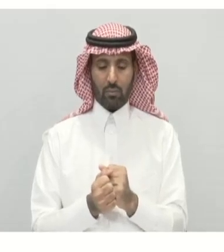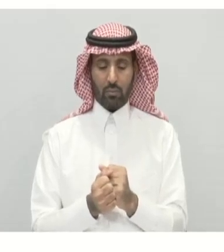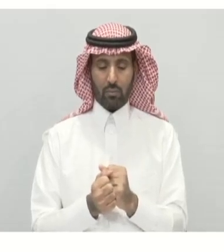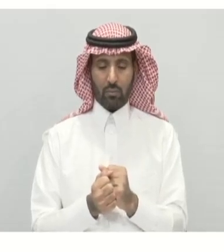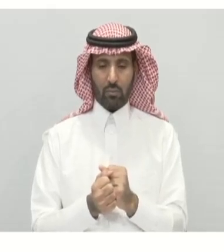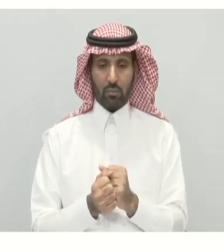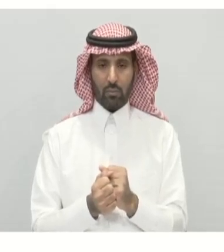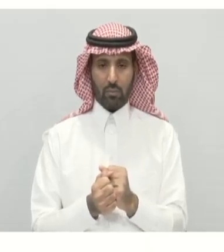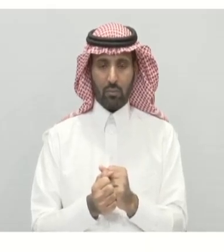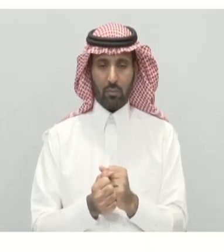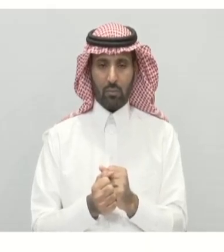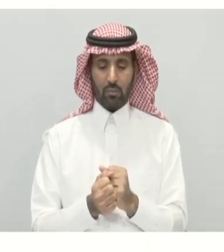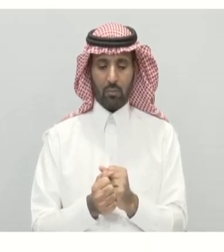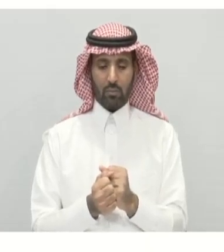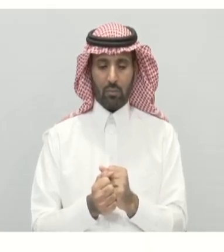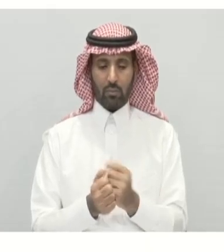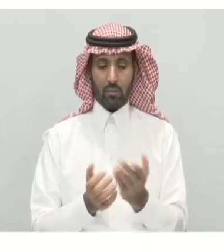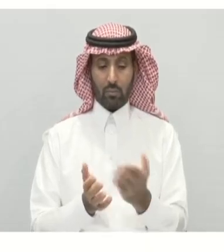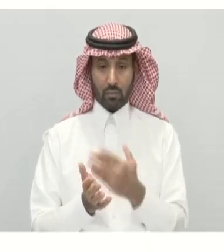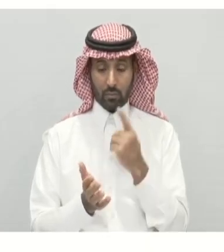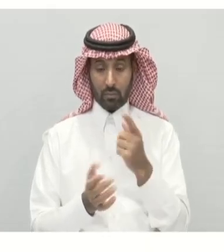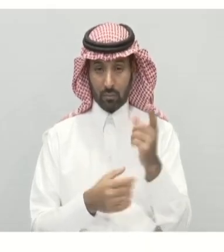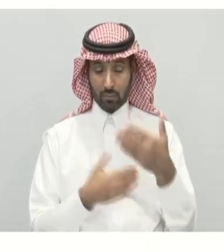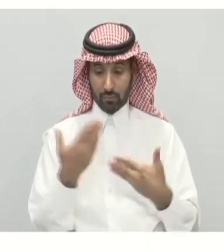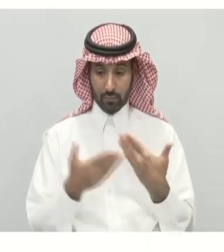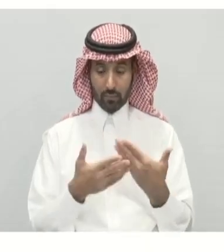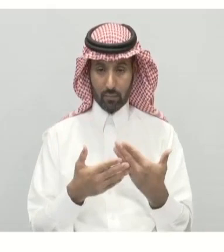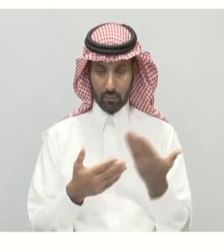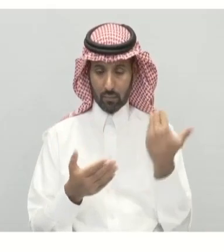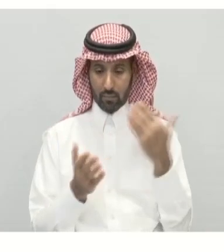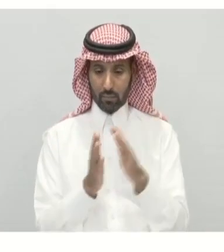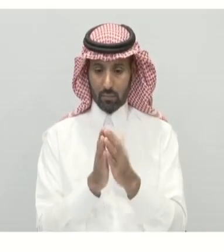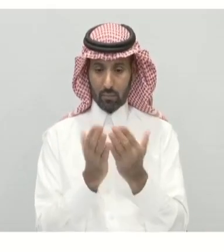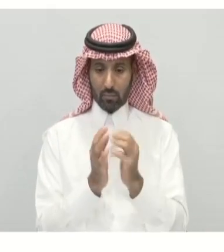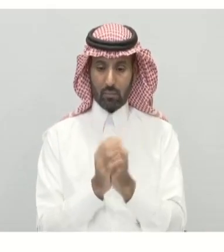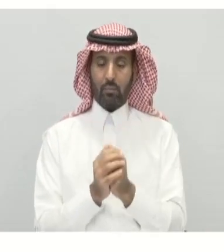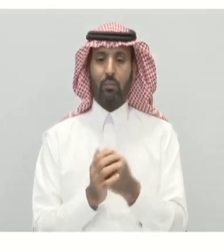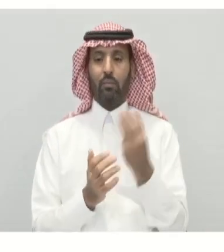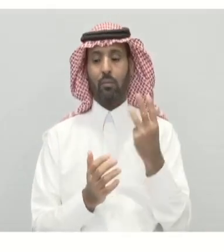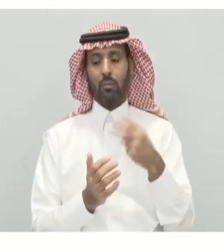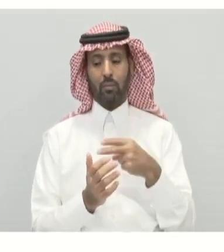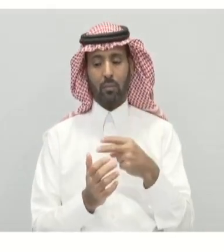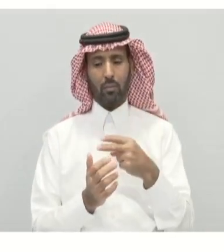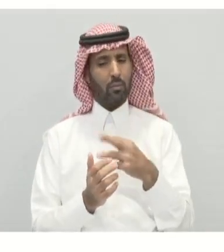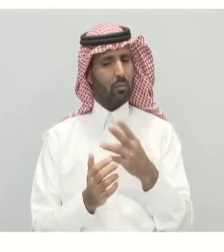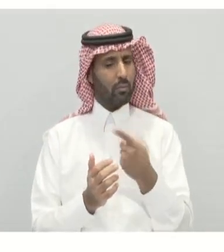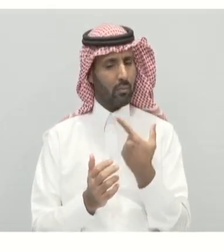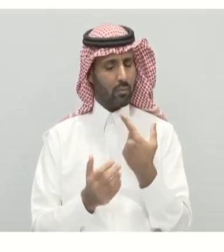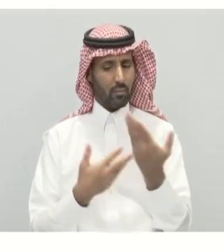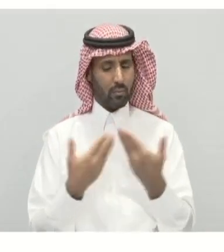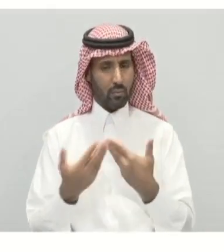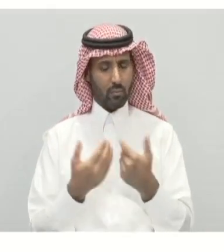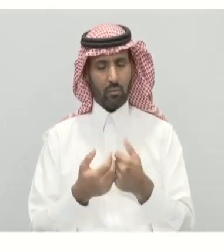to be honest. Okay. About the conversation in your books, page 23. What is